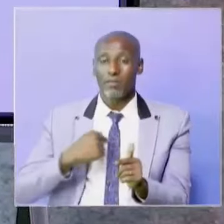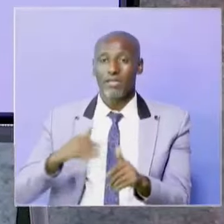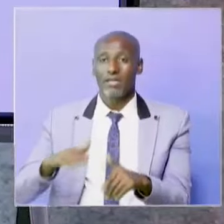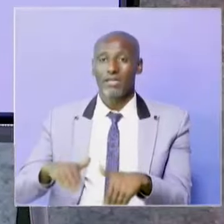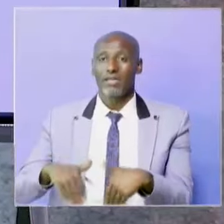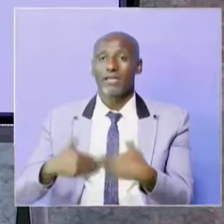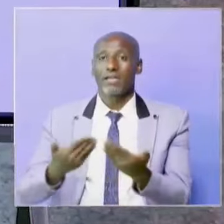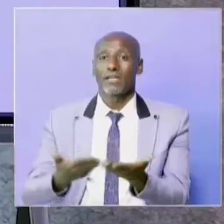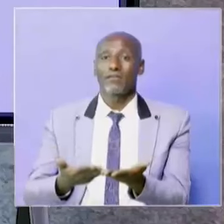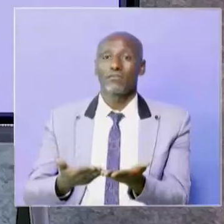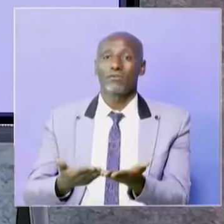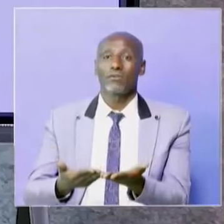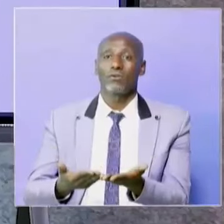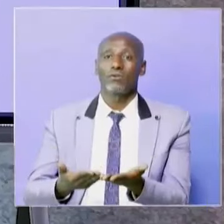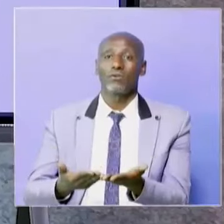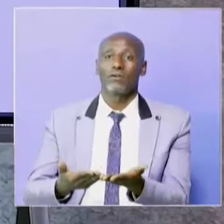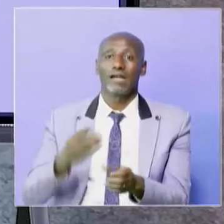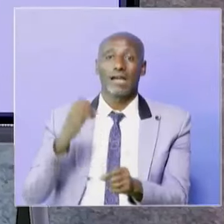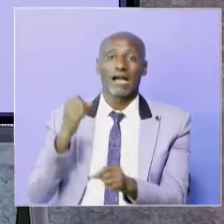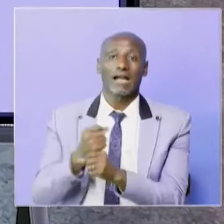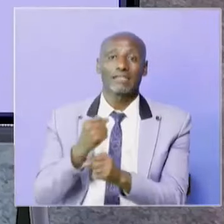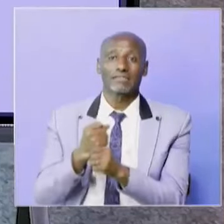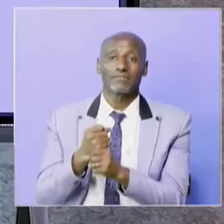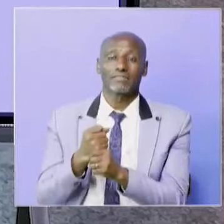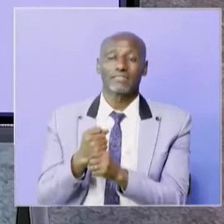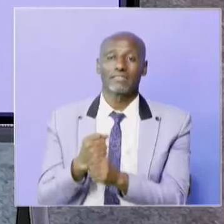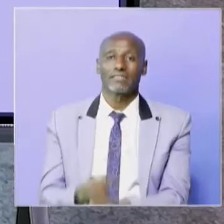about introducing others.